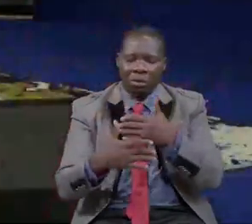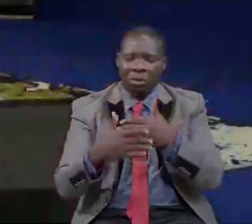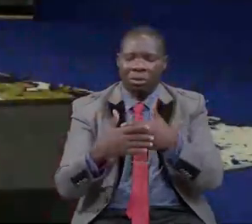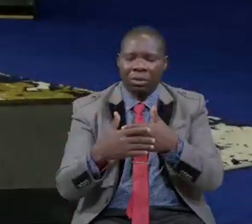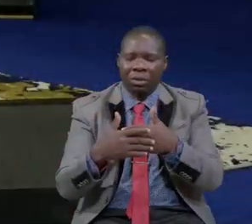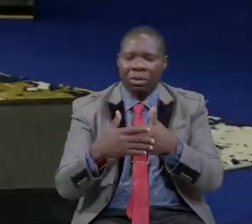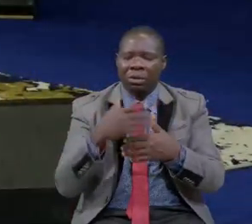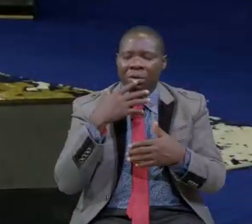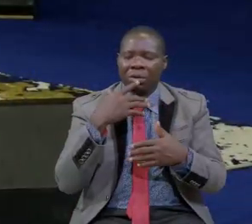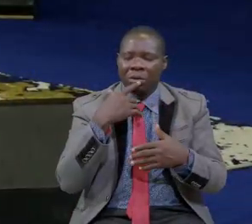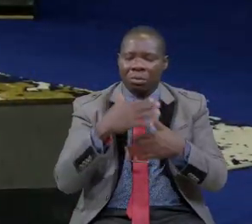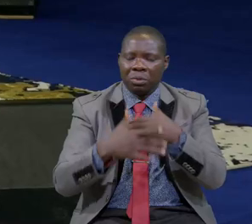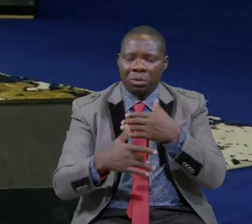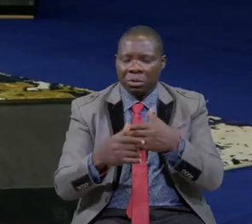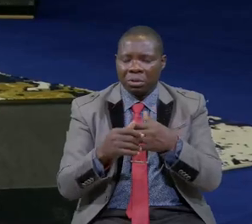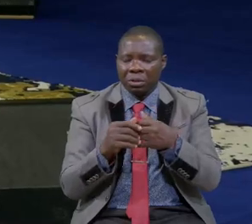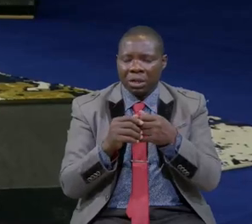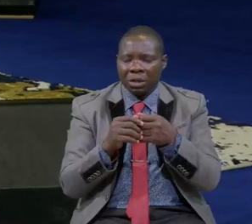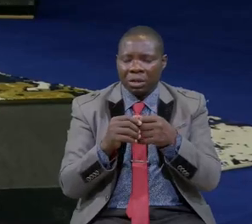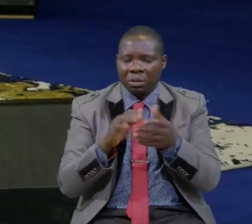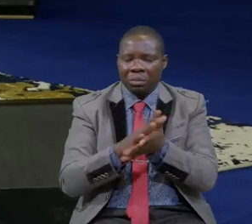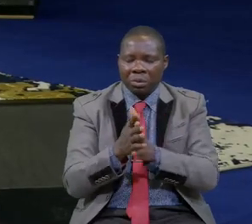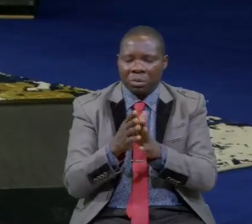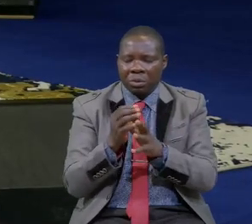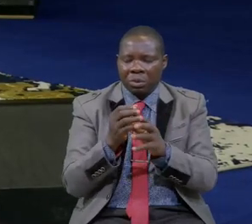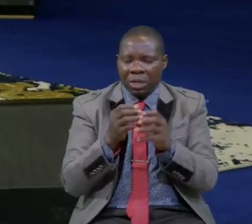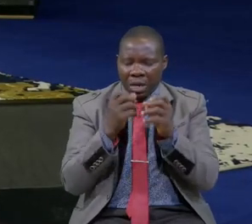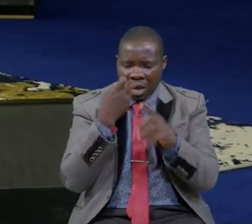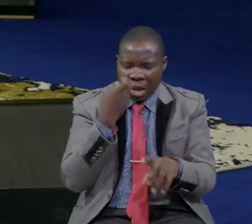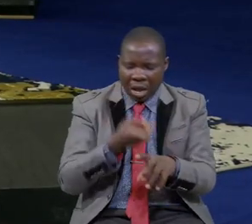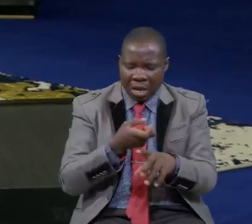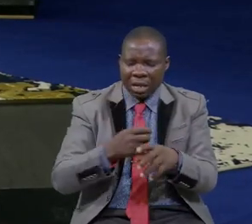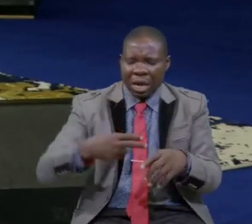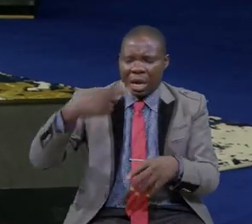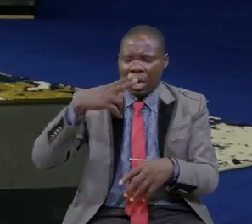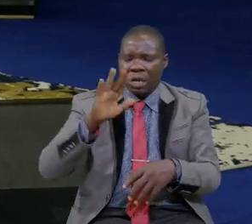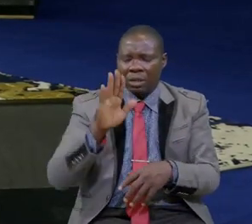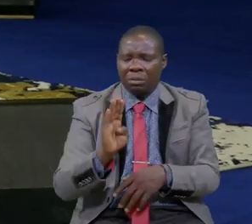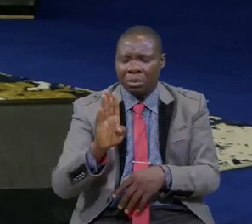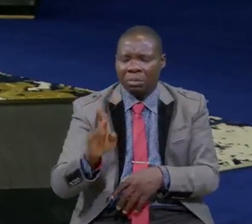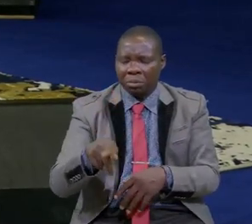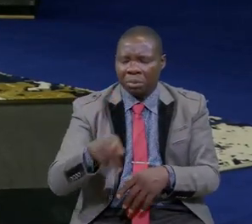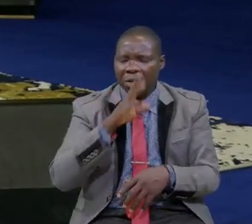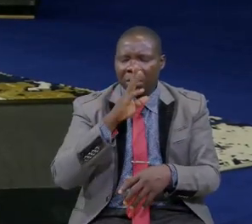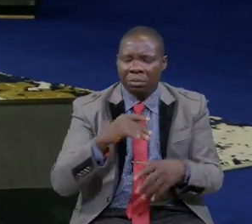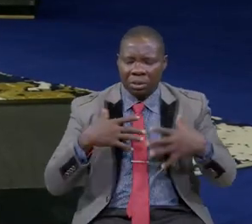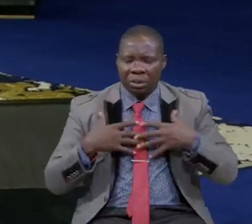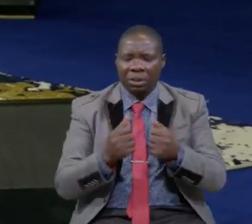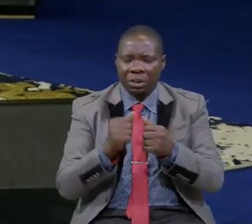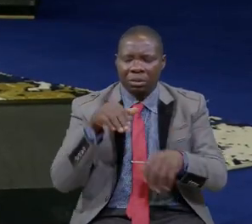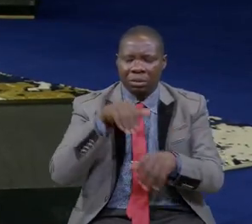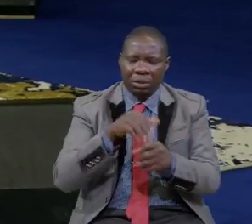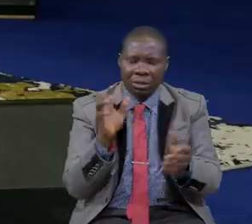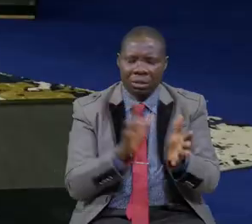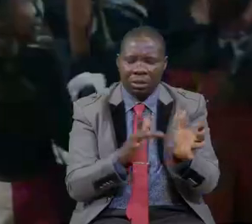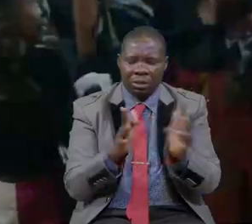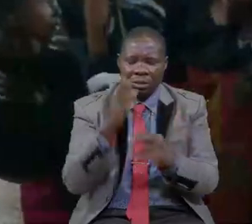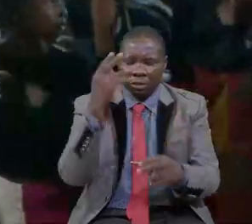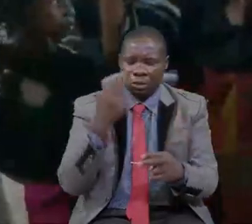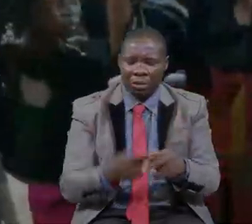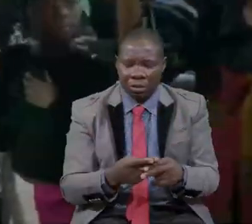high blood pressure, sugar, blood, whatever, be healed in Jesus' name. And